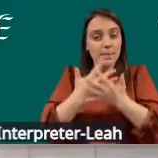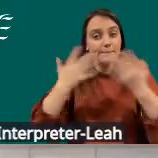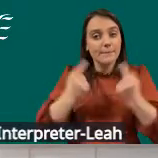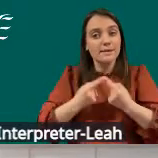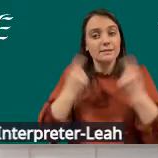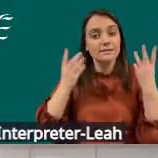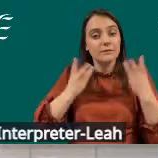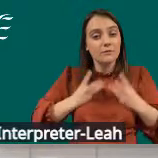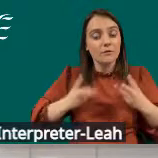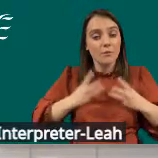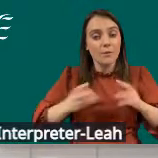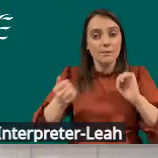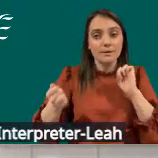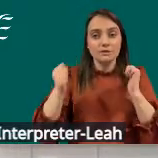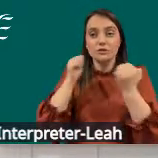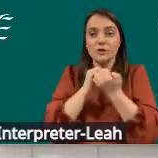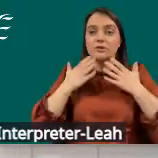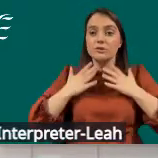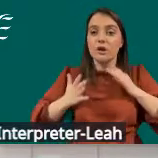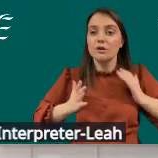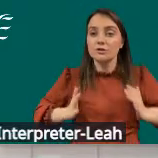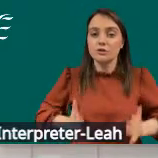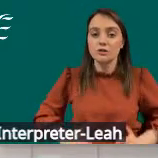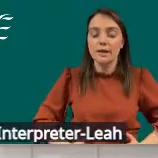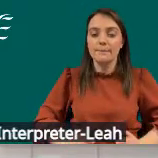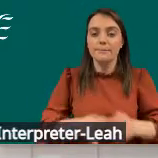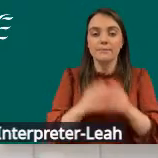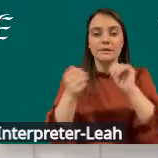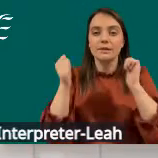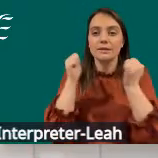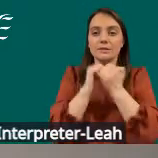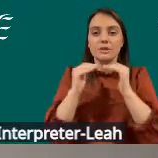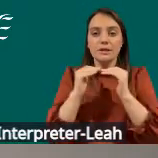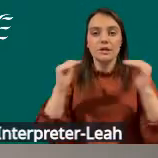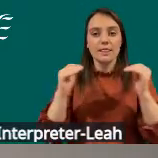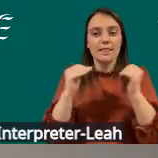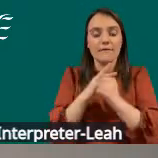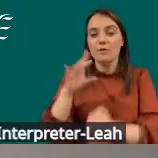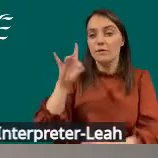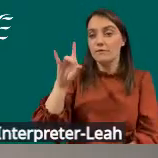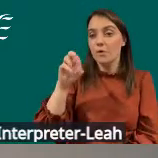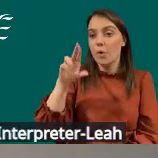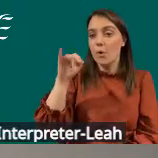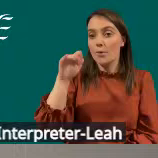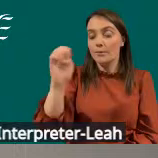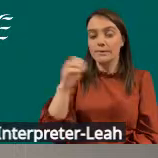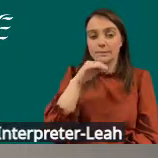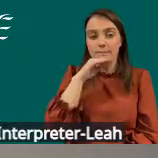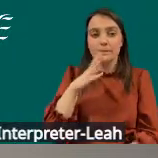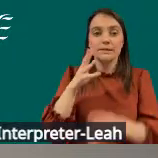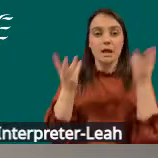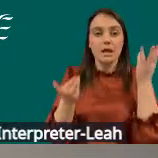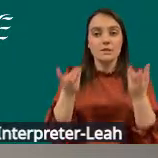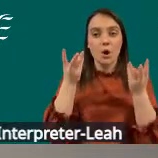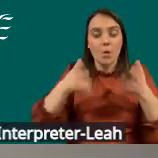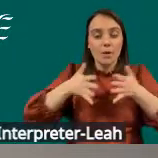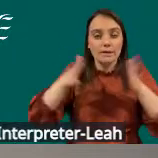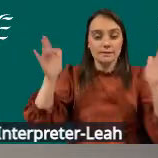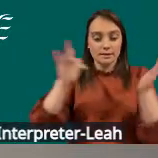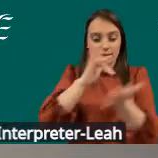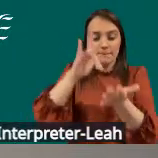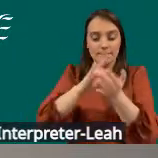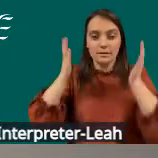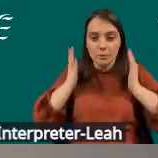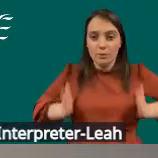menopause changes our shape. The changing levels in our hormones cause us to store our weight around the middle rather than spreading it